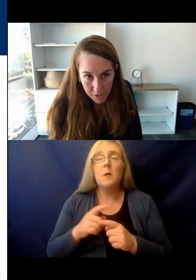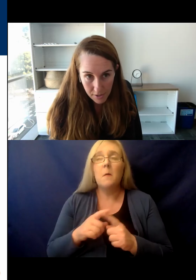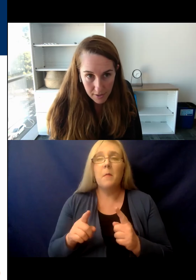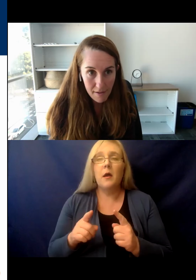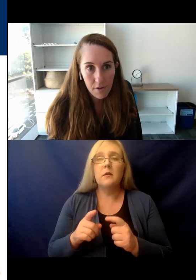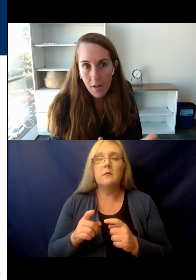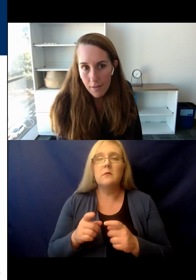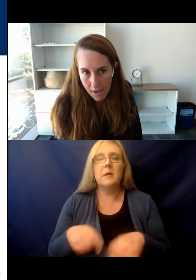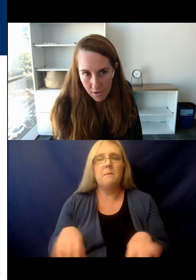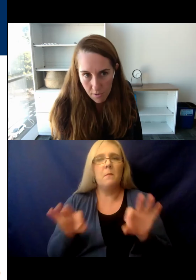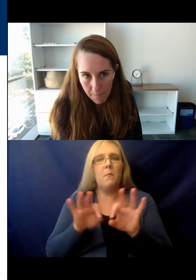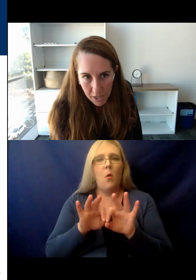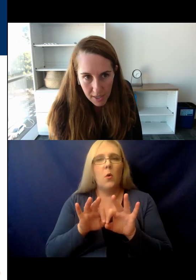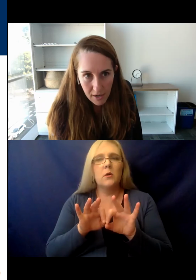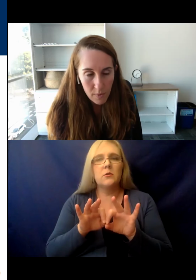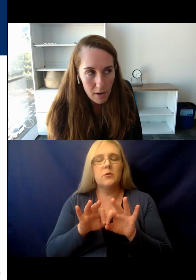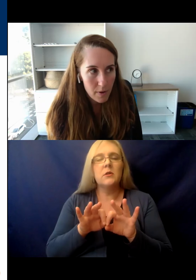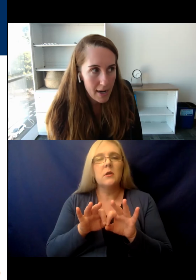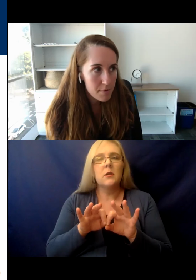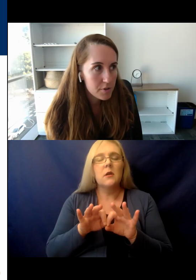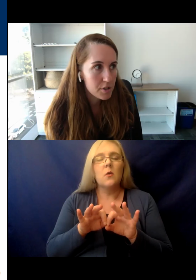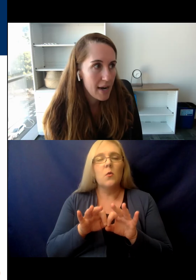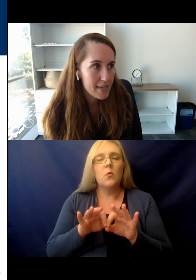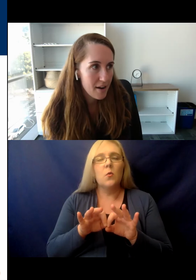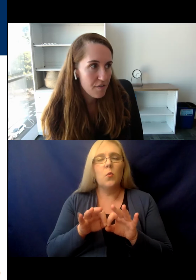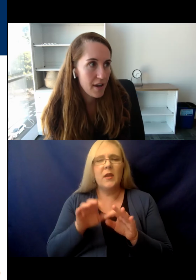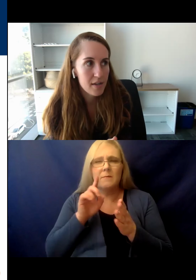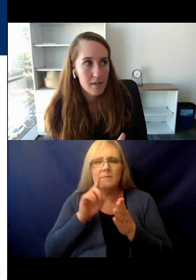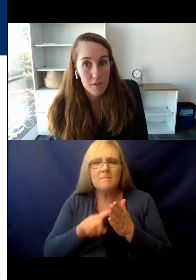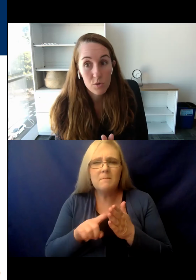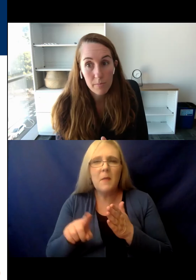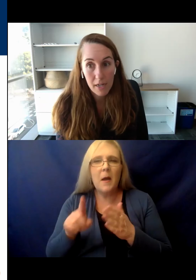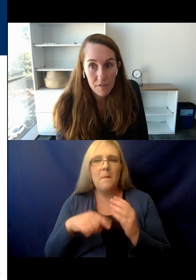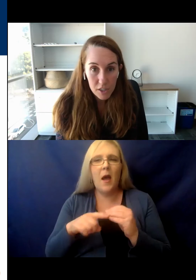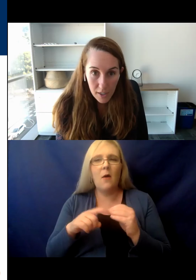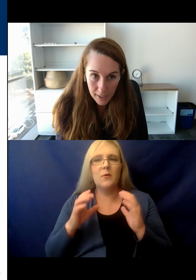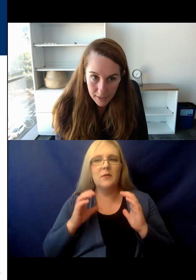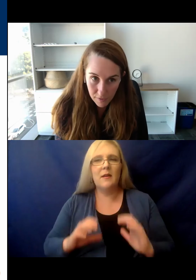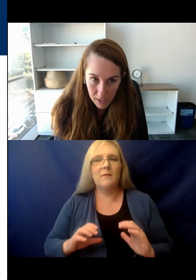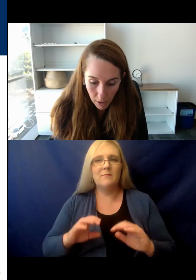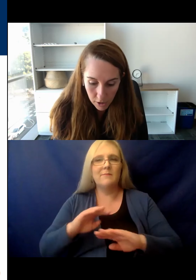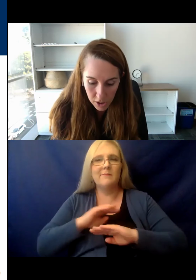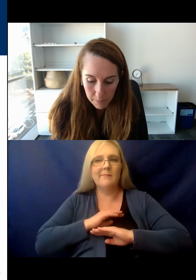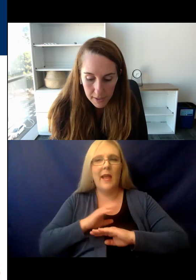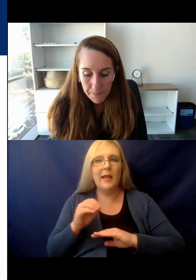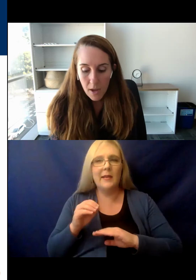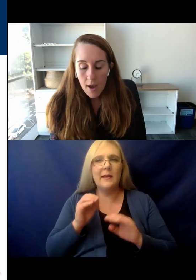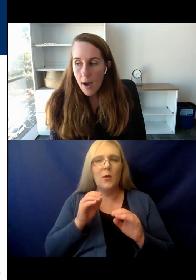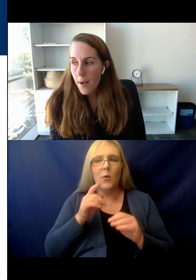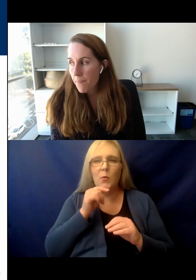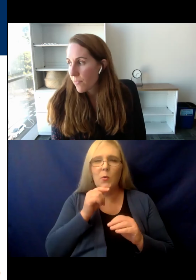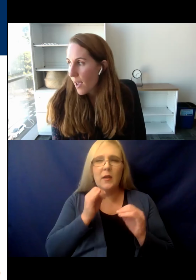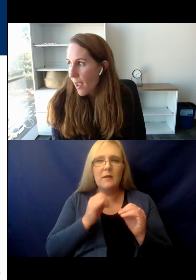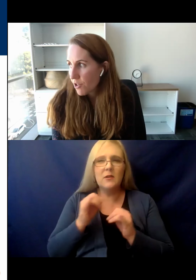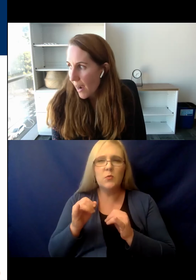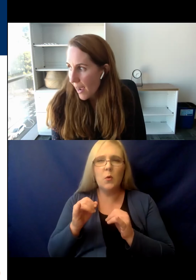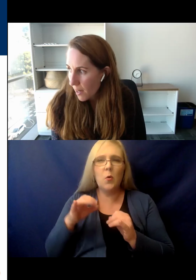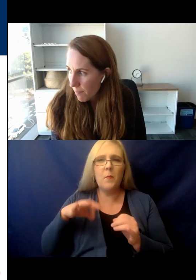get into the level that you're mentioning, where we're able to identify individual beneficiaries of these partnerships